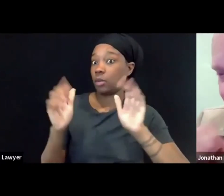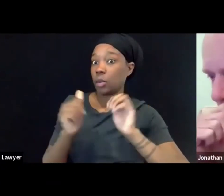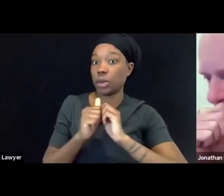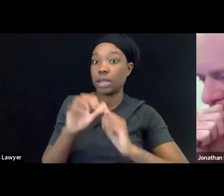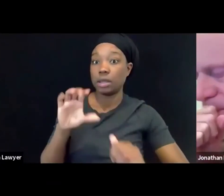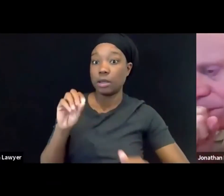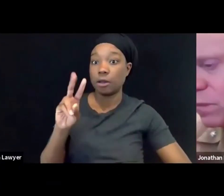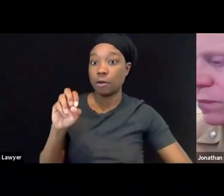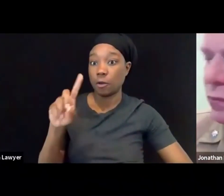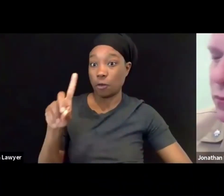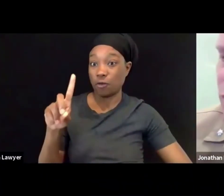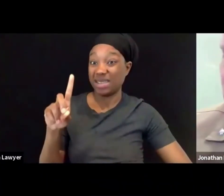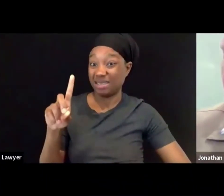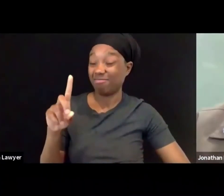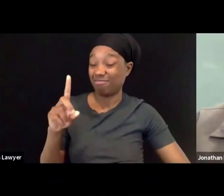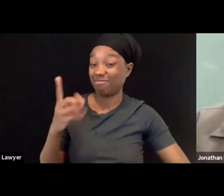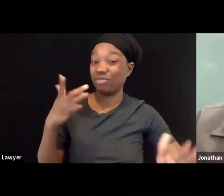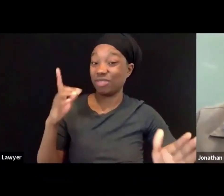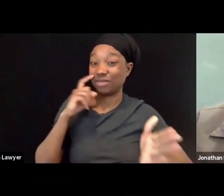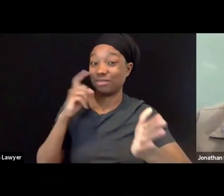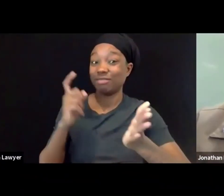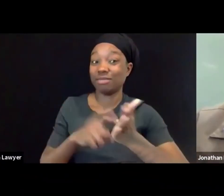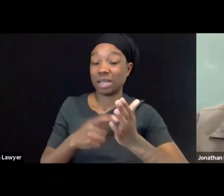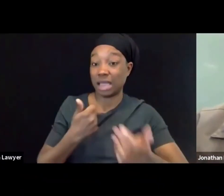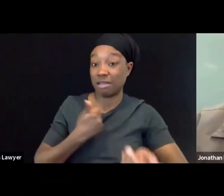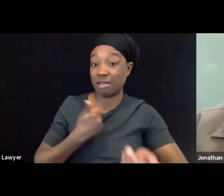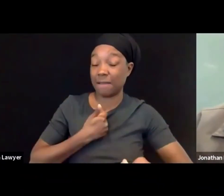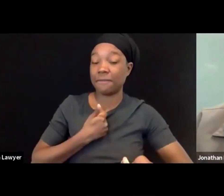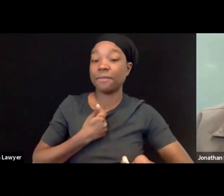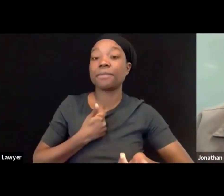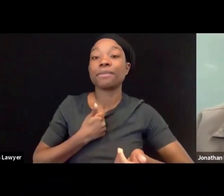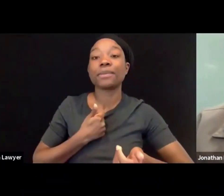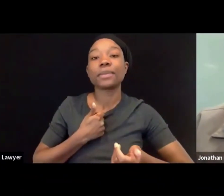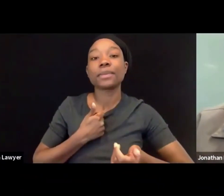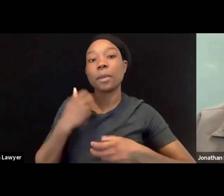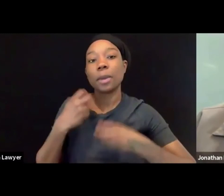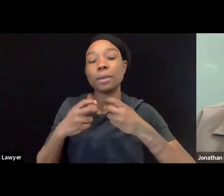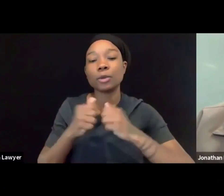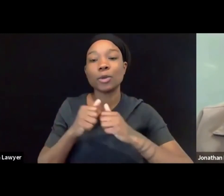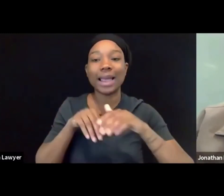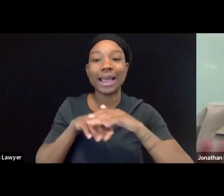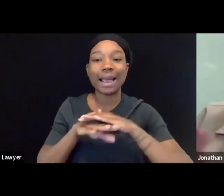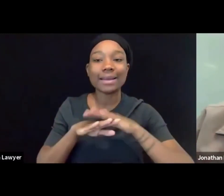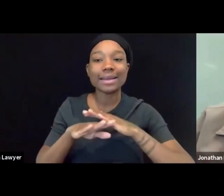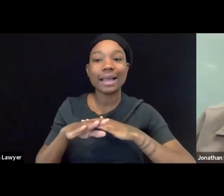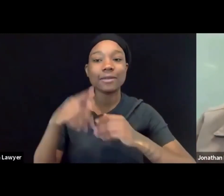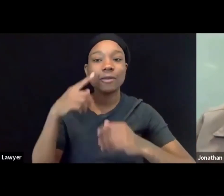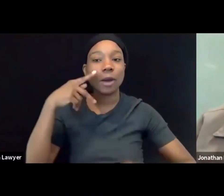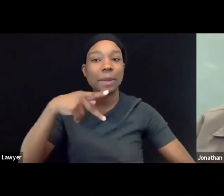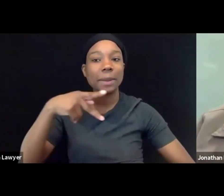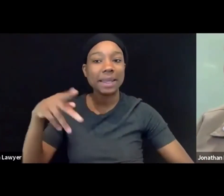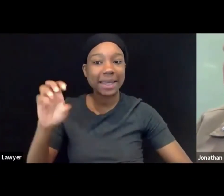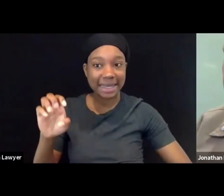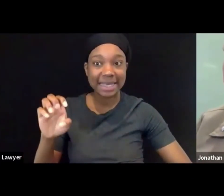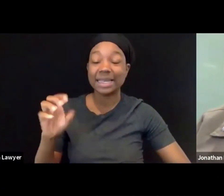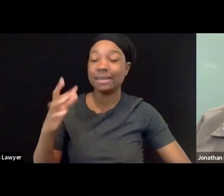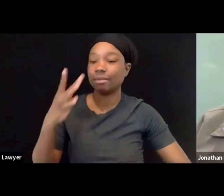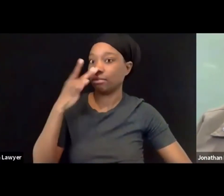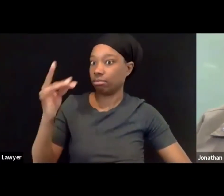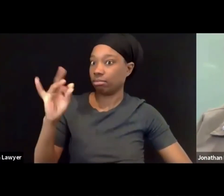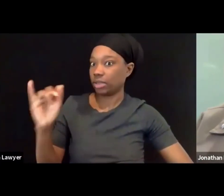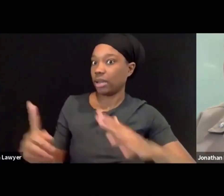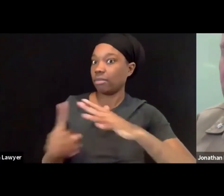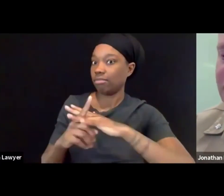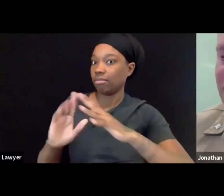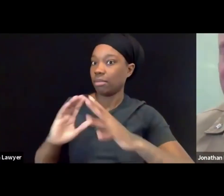ourselves issues with PPE access. And it's interesting that surfaced in this conversation